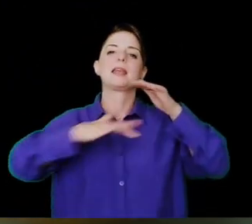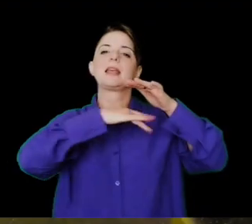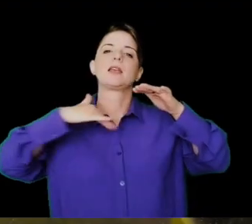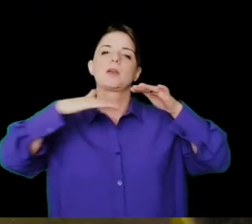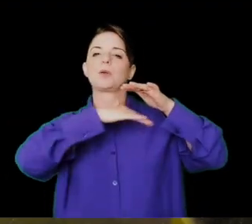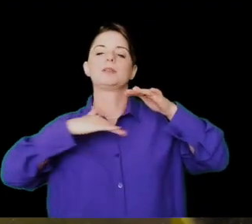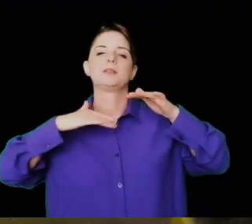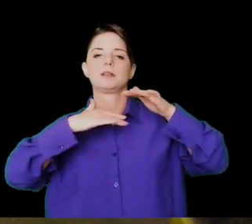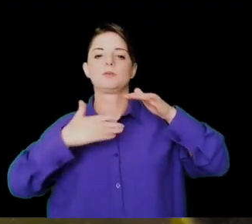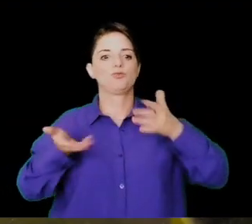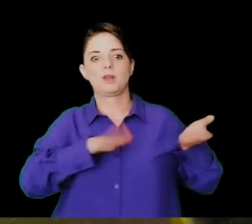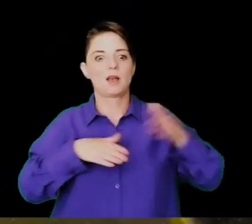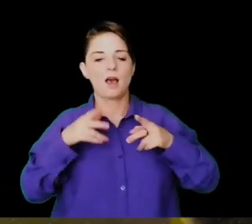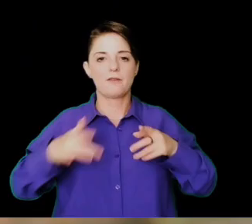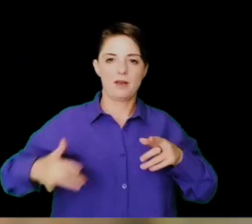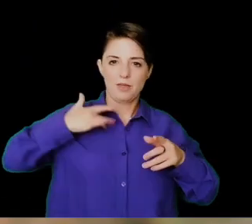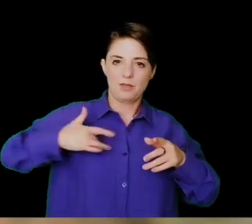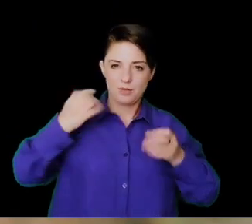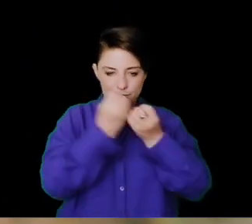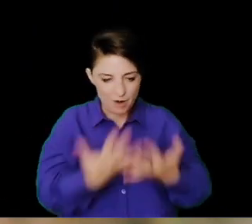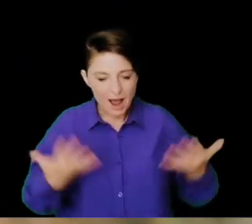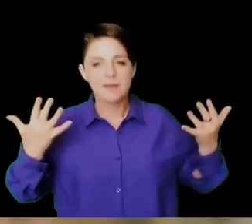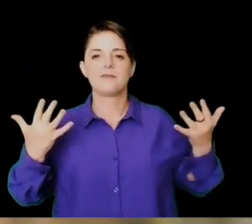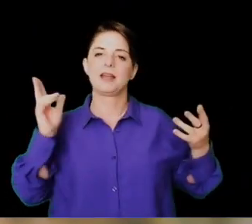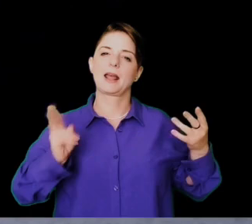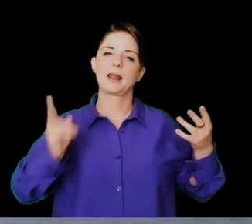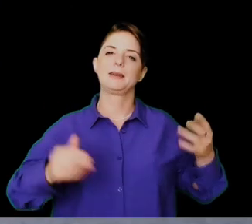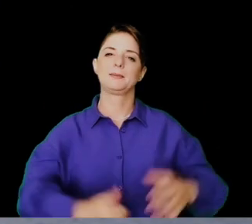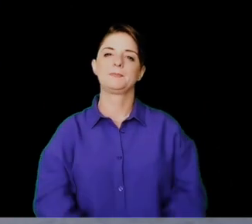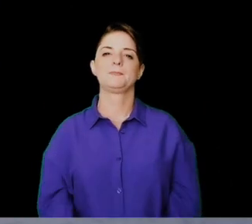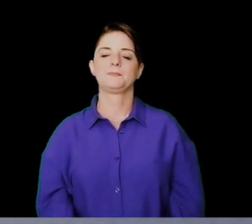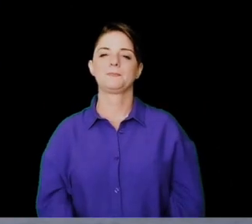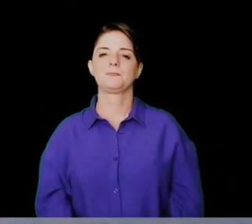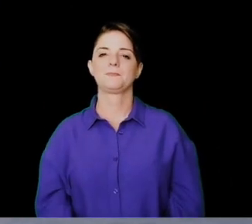marine ecosystems to recover and thrive once more.